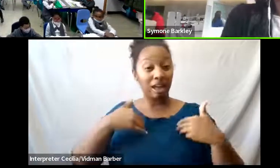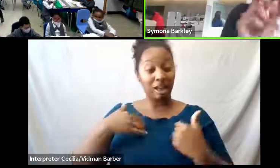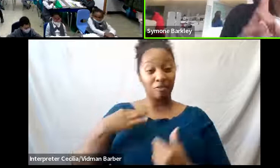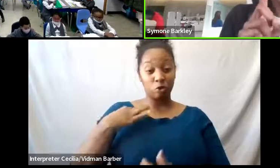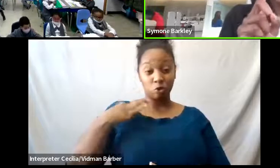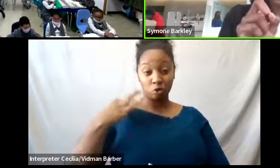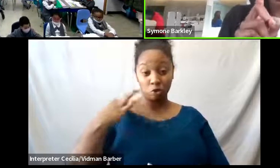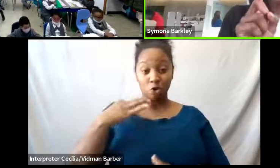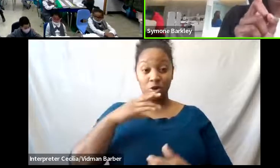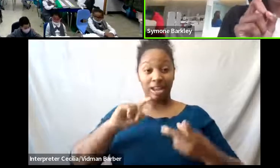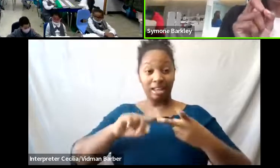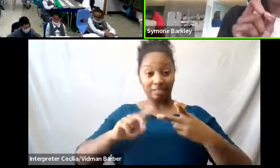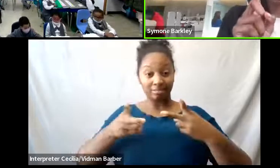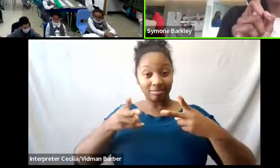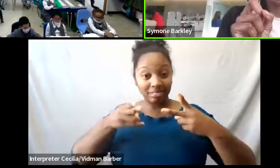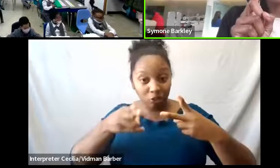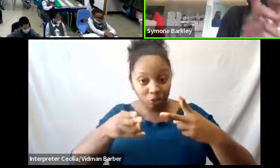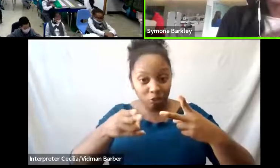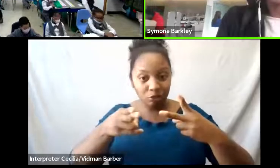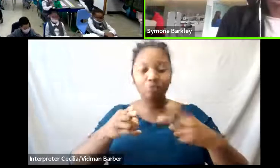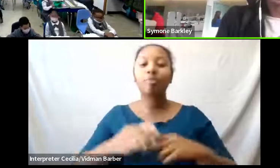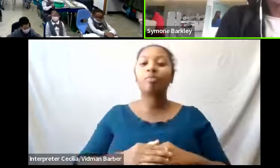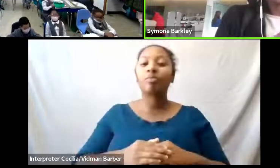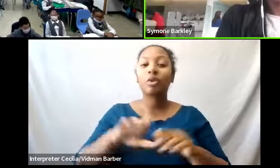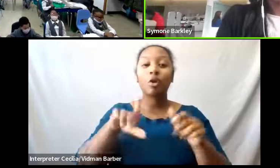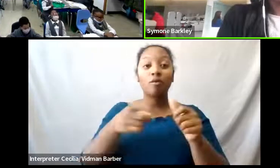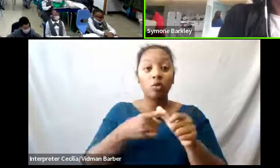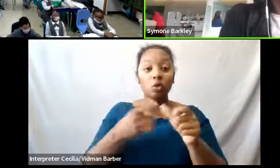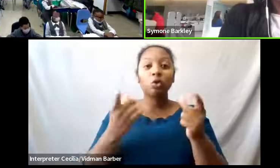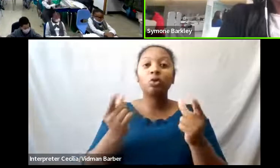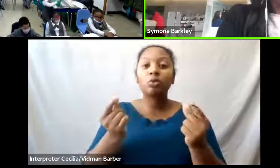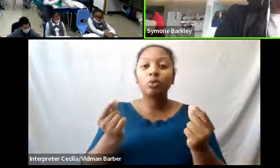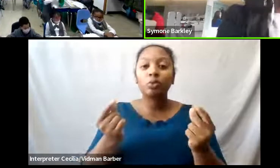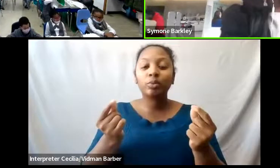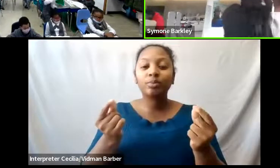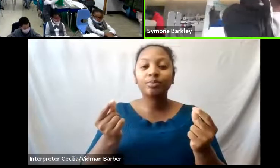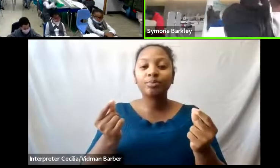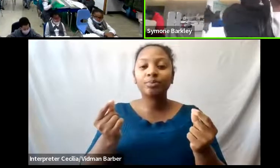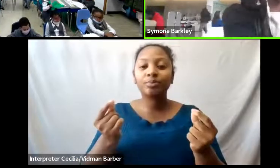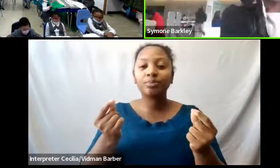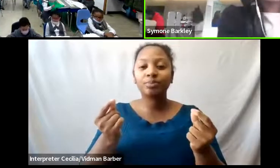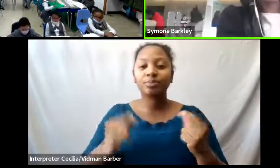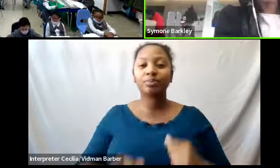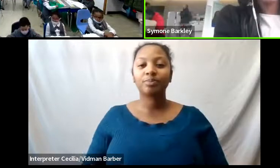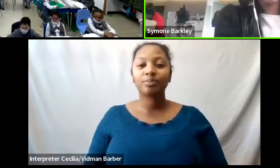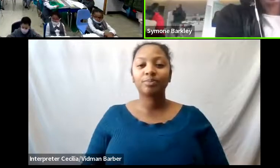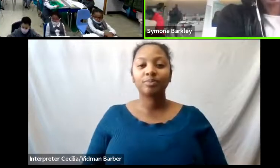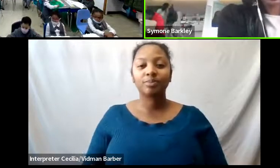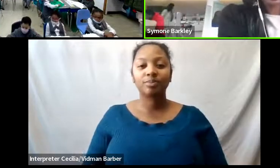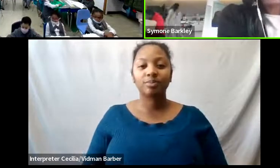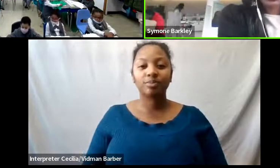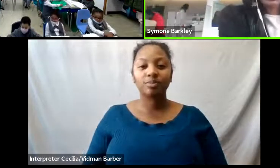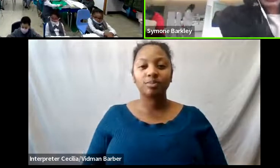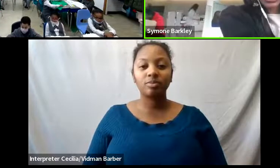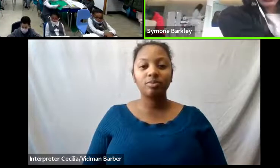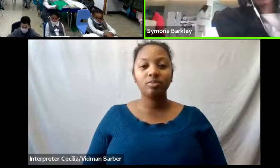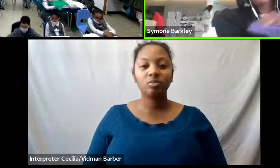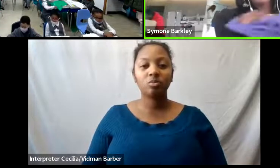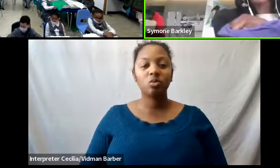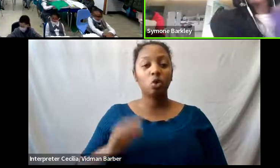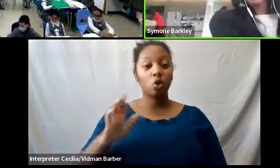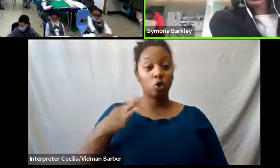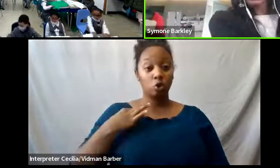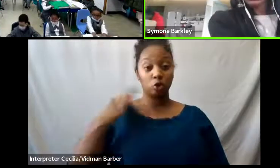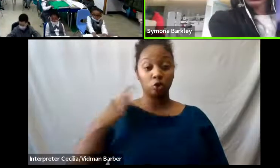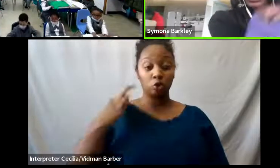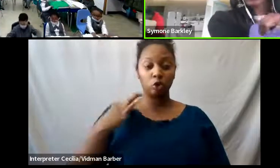So, the first thing I want you to do, the very first thing, is I want you to actually turn your shirt inside out.